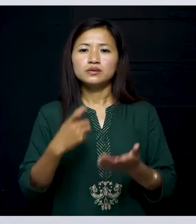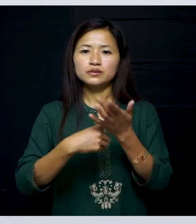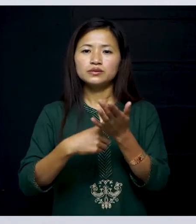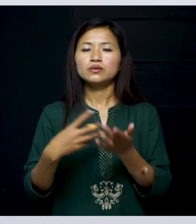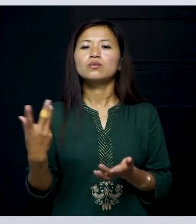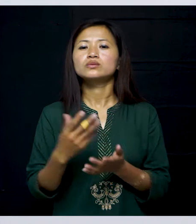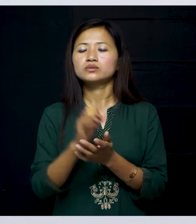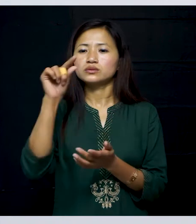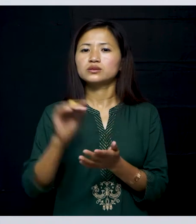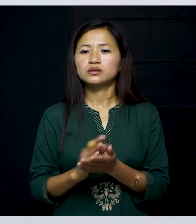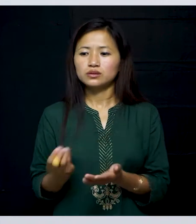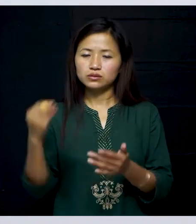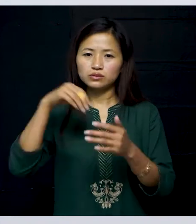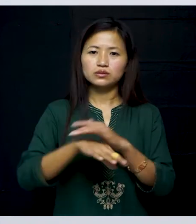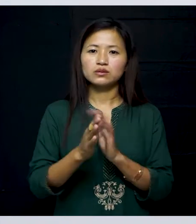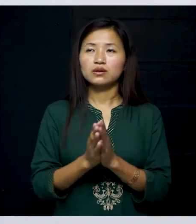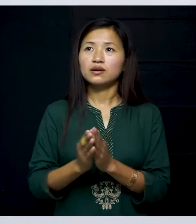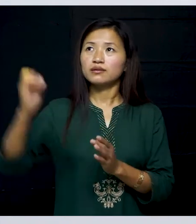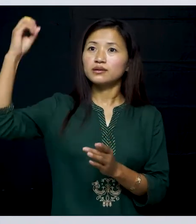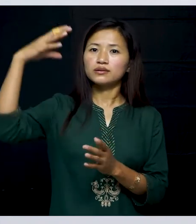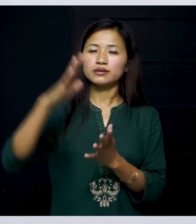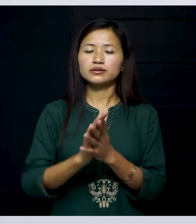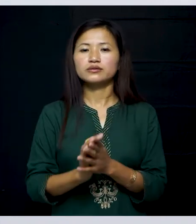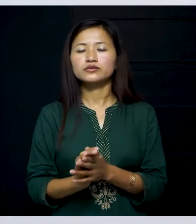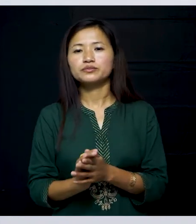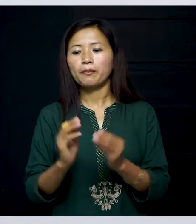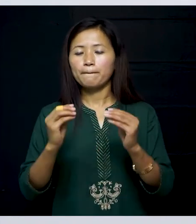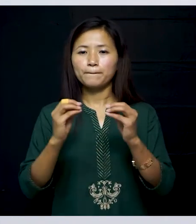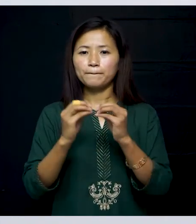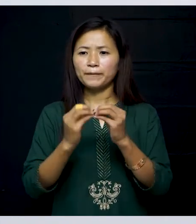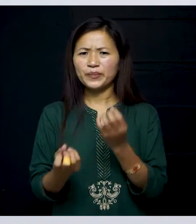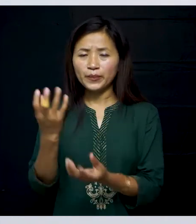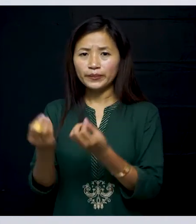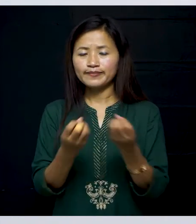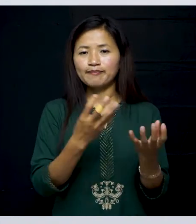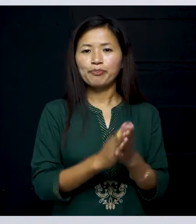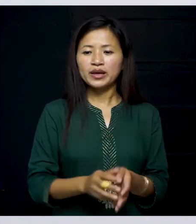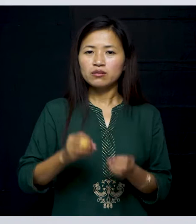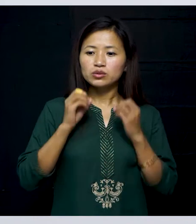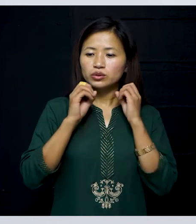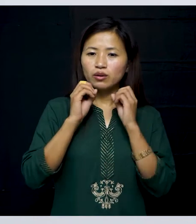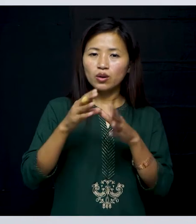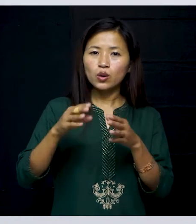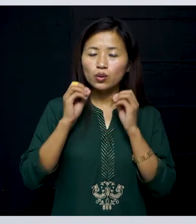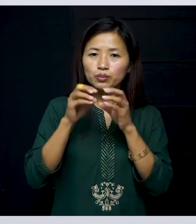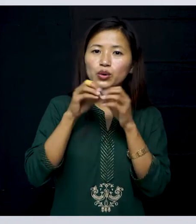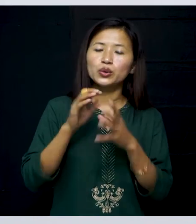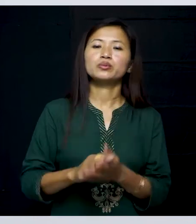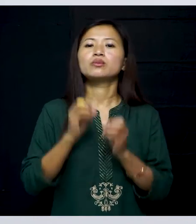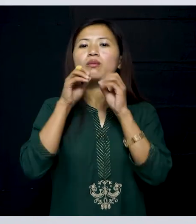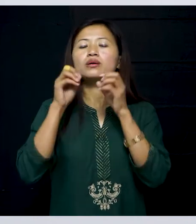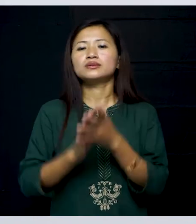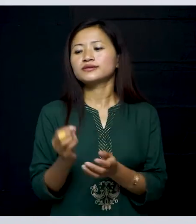what we do, in order to put the light of a burning match, what do? You blow it off, right? And here,